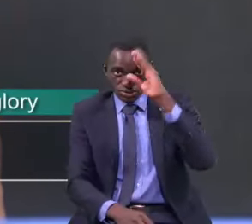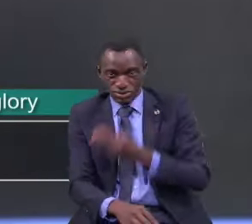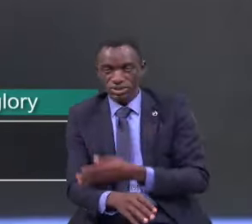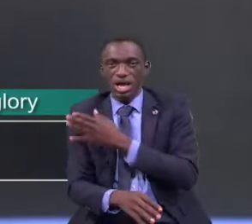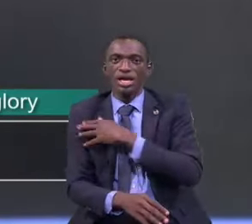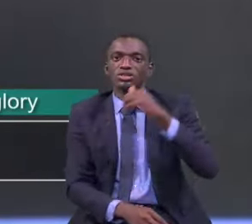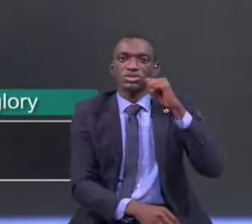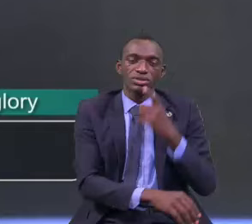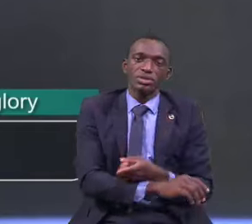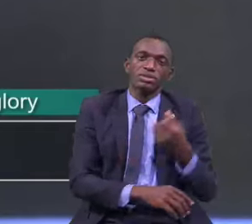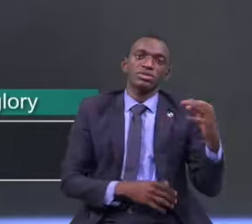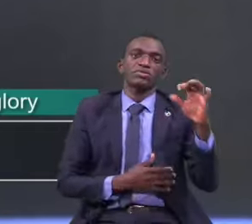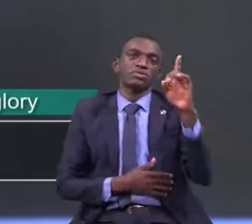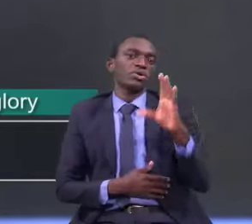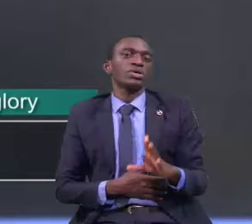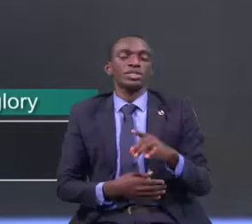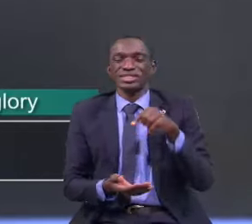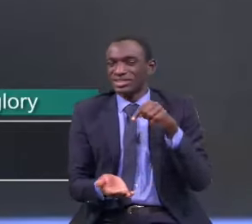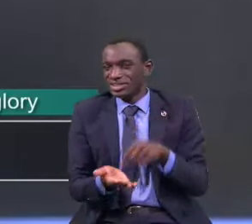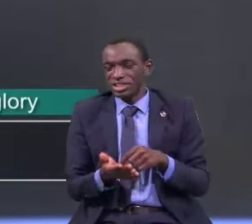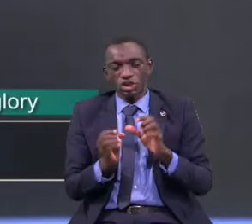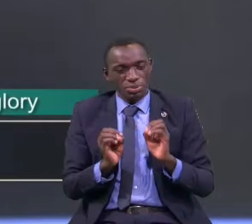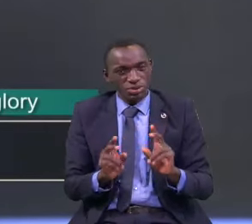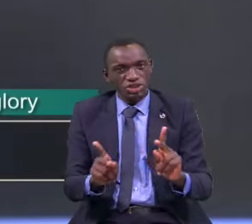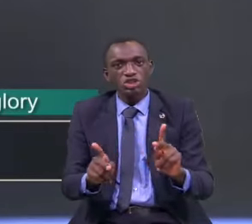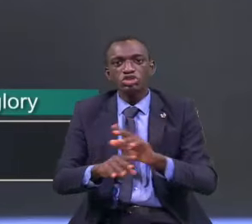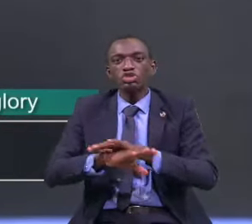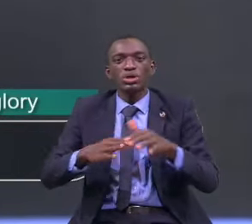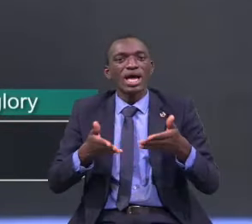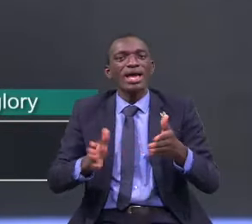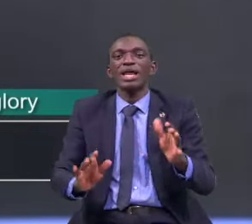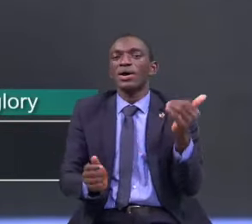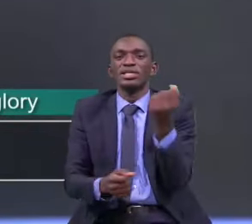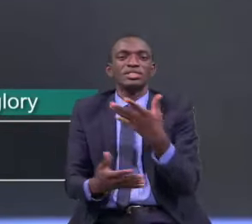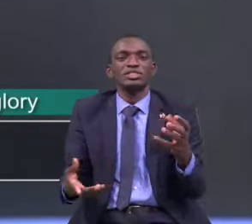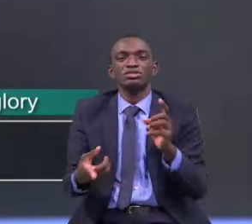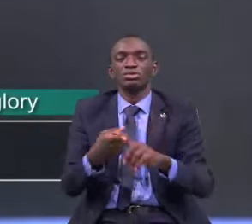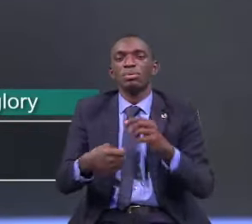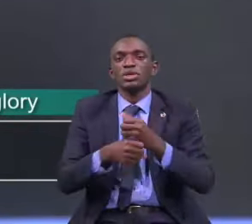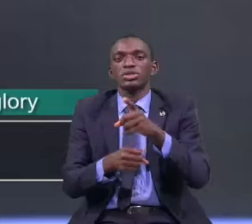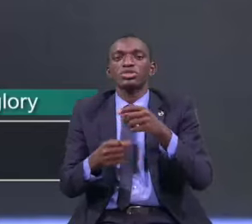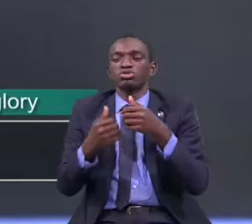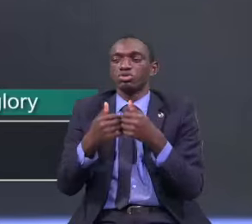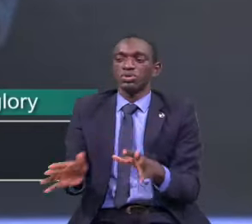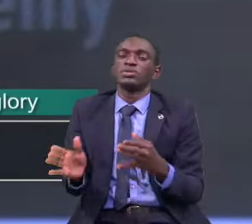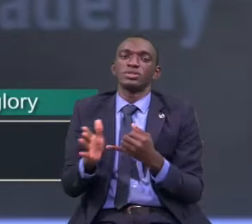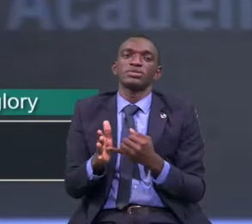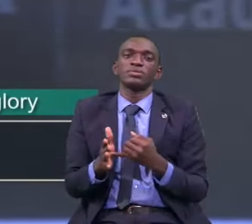This privilege will not allow anything in life to take it away from your hand.